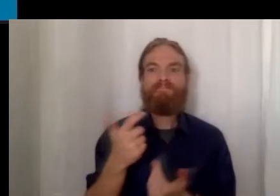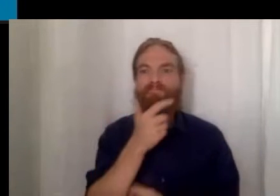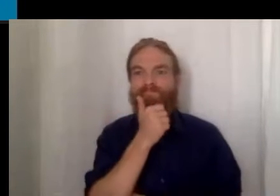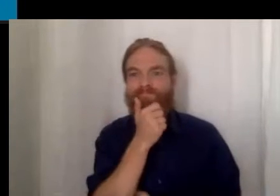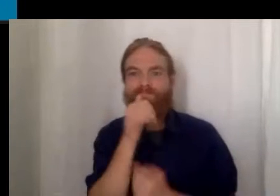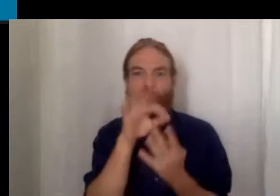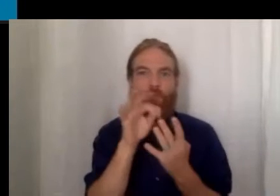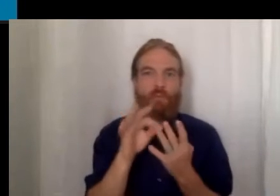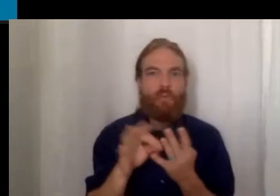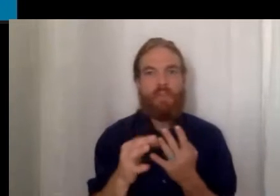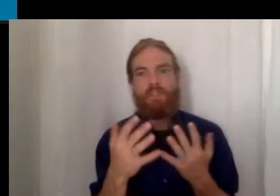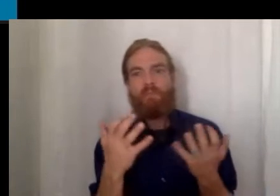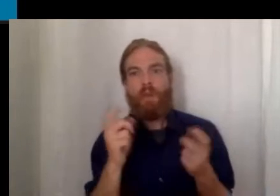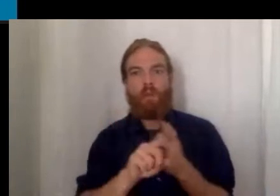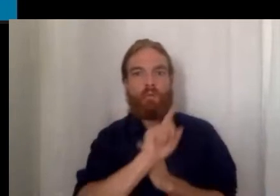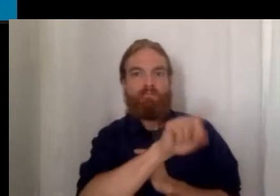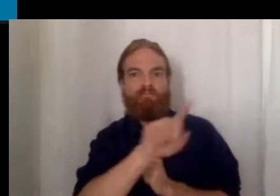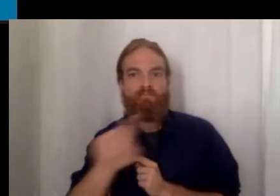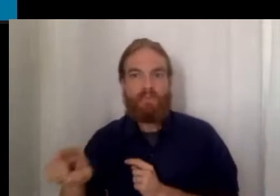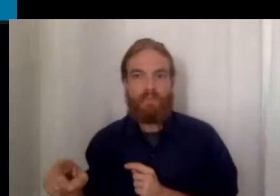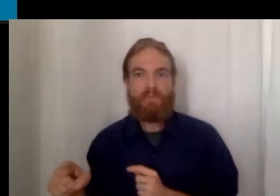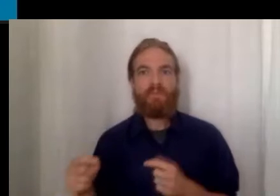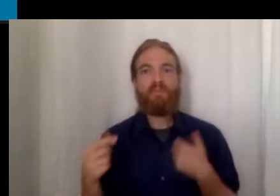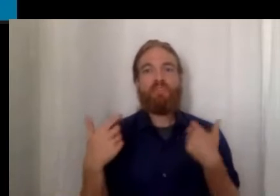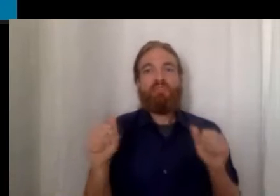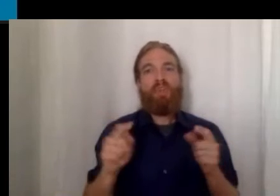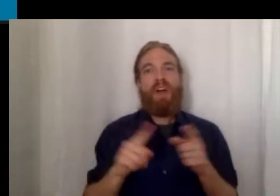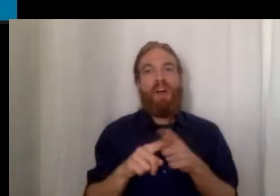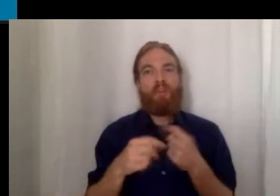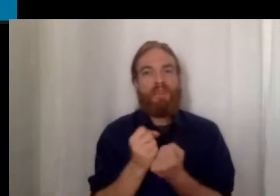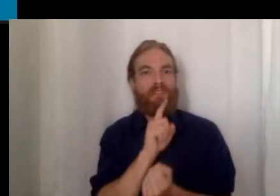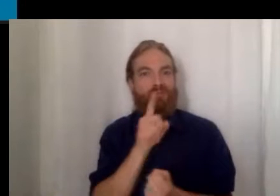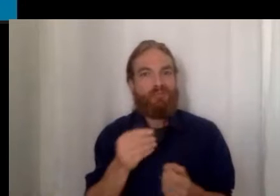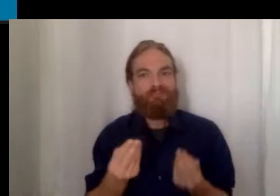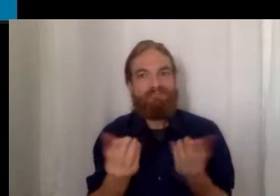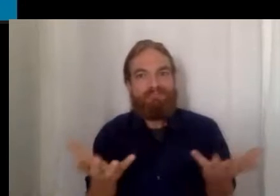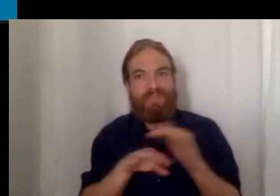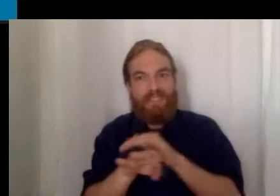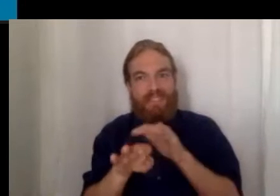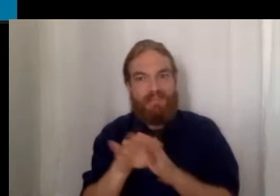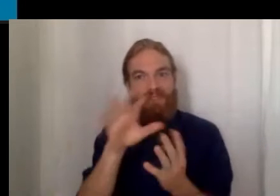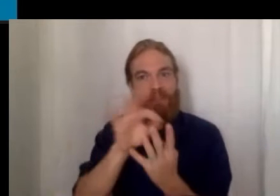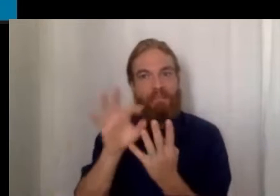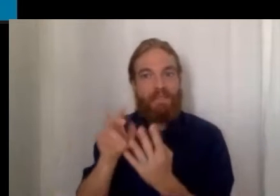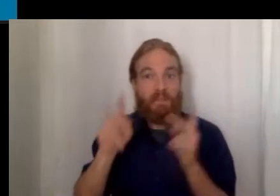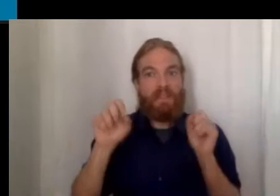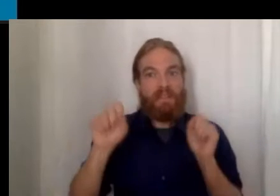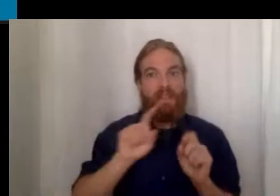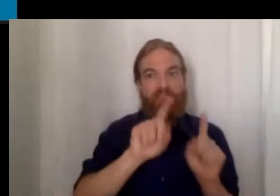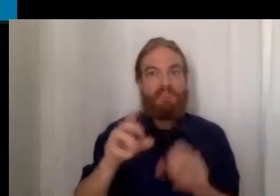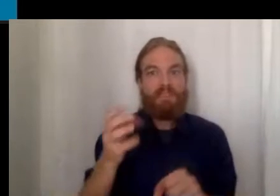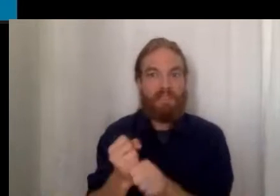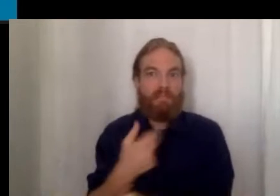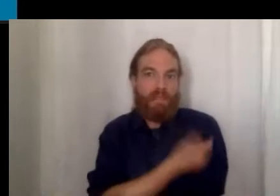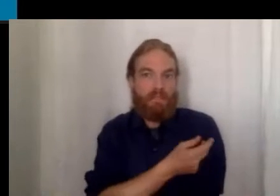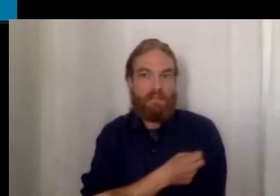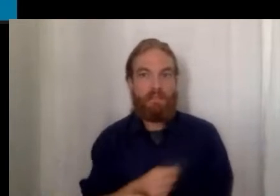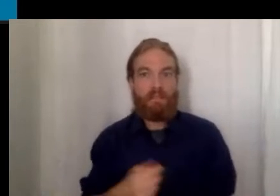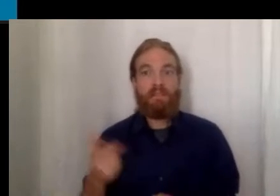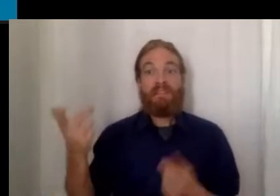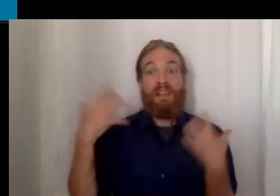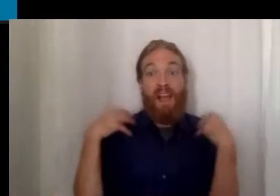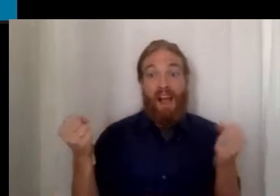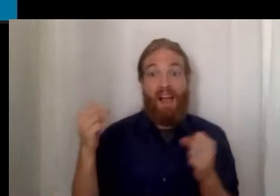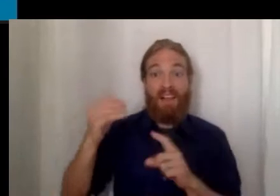as possible. The Colorado Department of Public Health and Environment did conduct a survey of providers throughout the